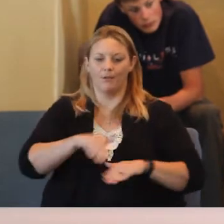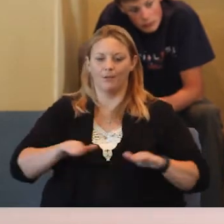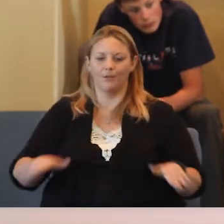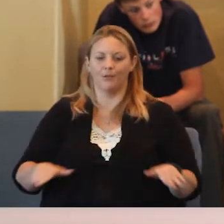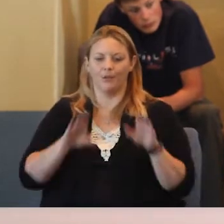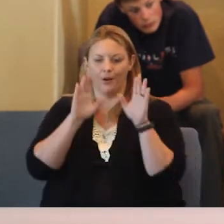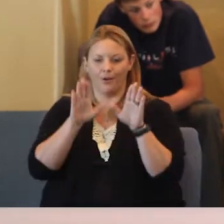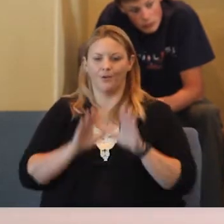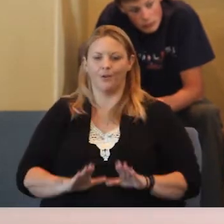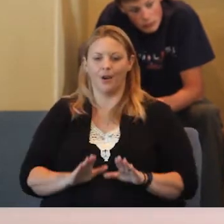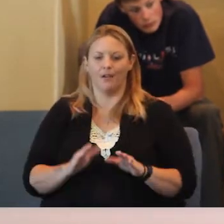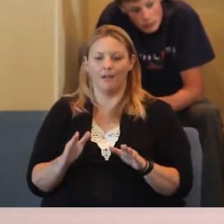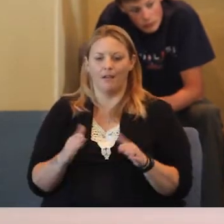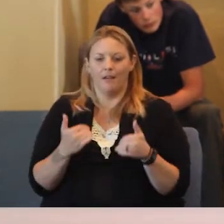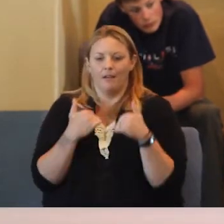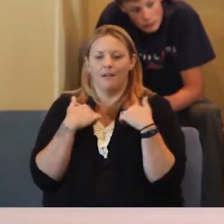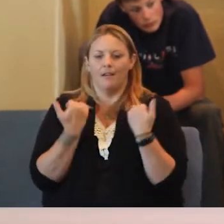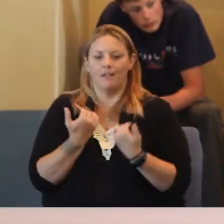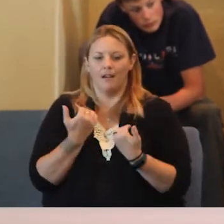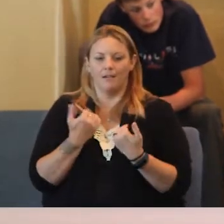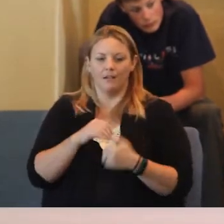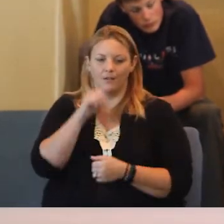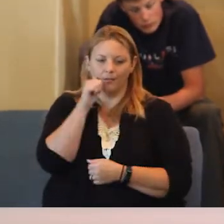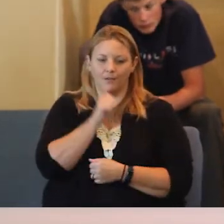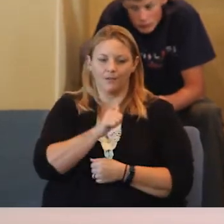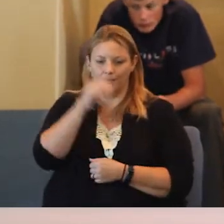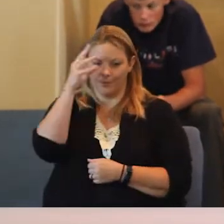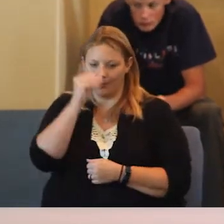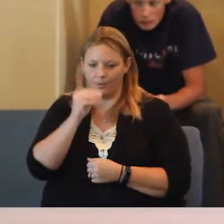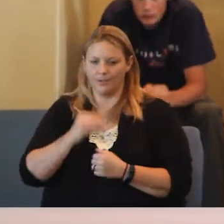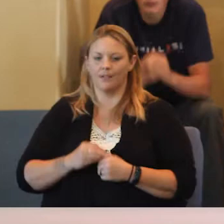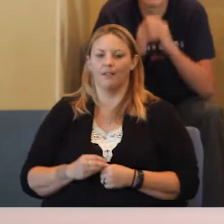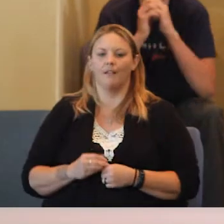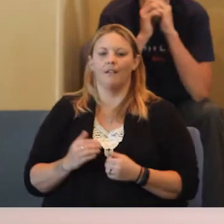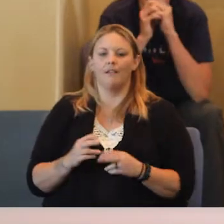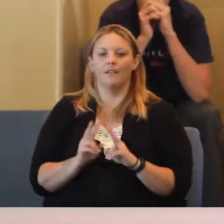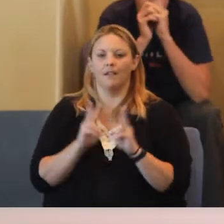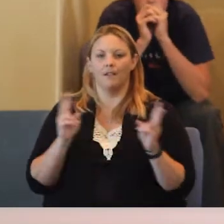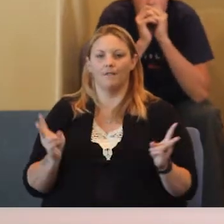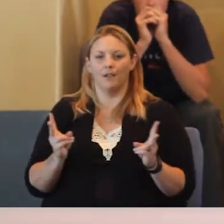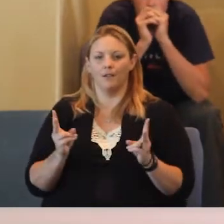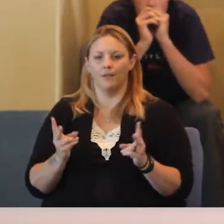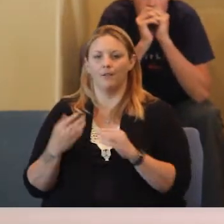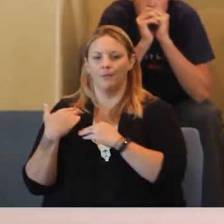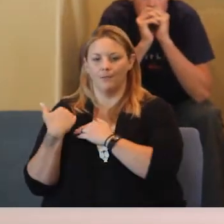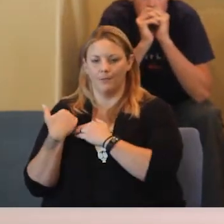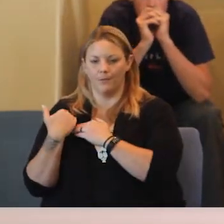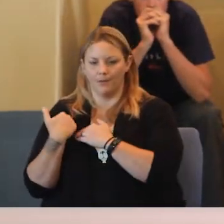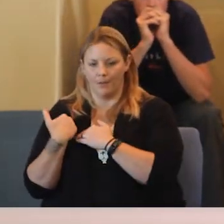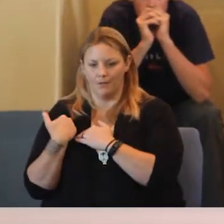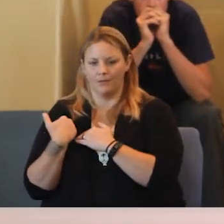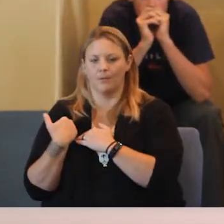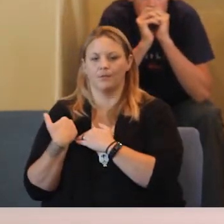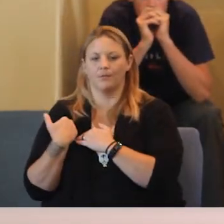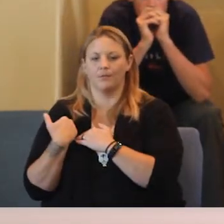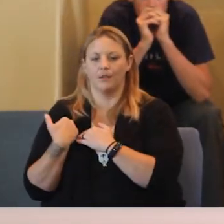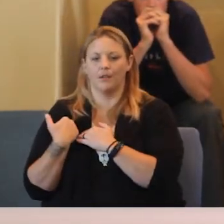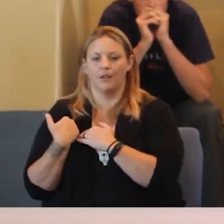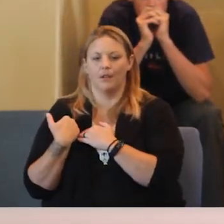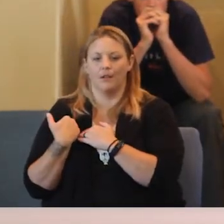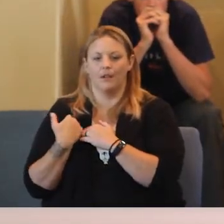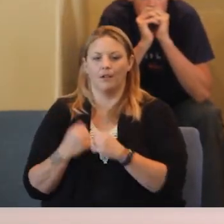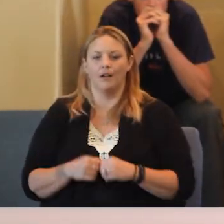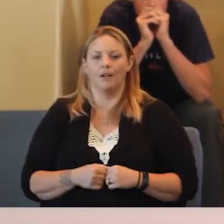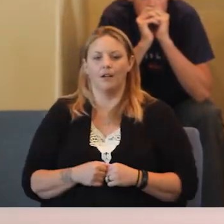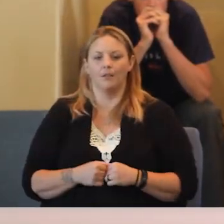children are great young ladies and gentlemen. I am proud of our youth group. They are very responsible and respectful of